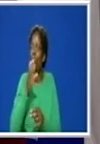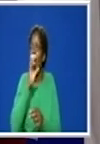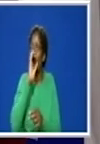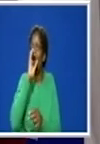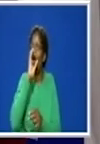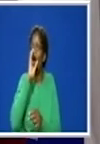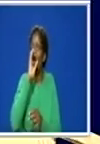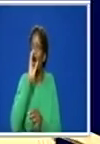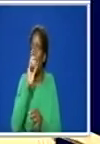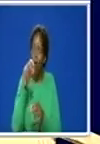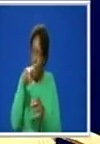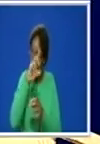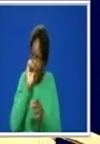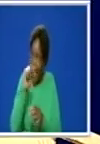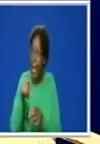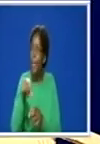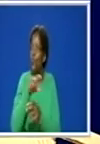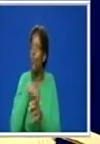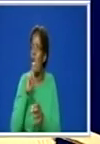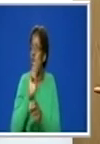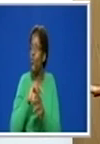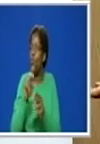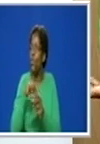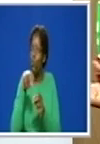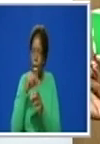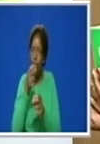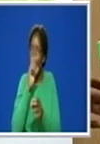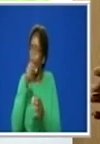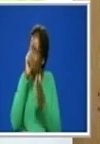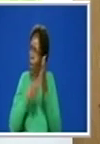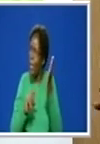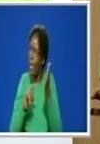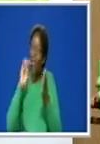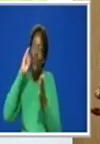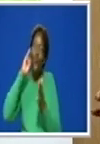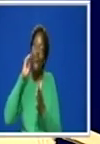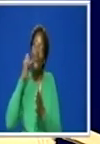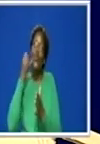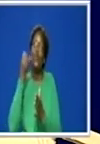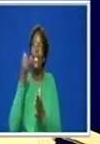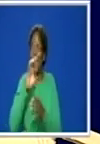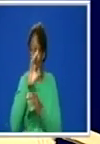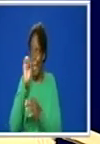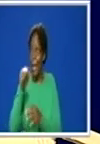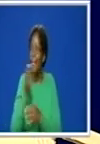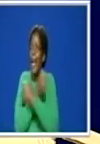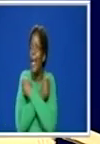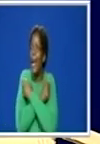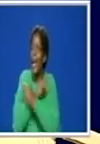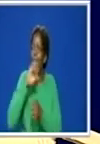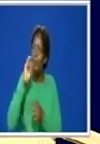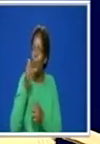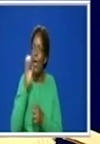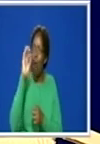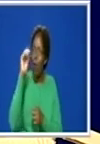drinking. Yes, we use a cup when we are drinking. Drinking what? When you are drinking juice. Yes, you love juice? I love juice.